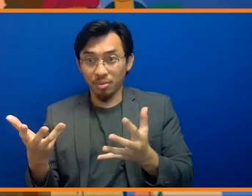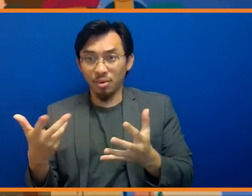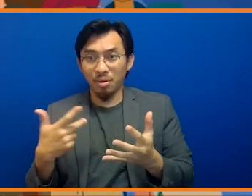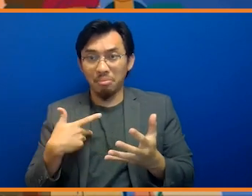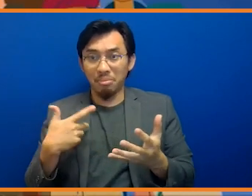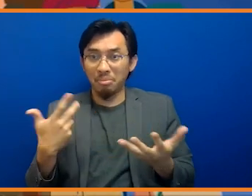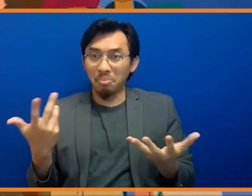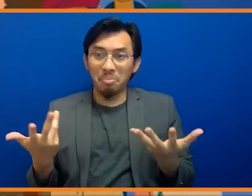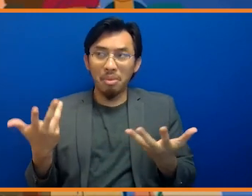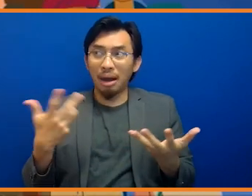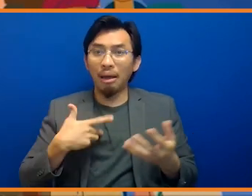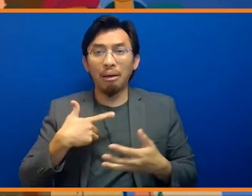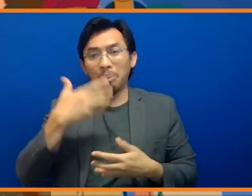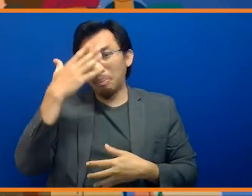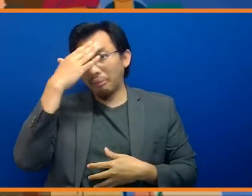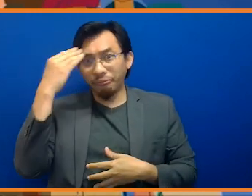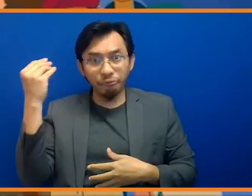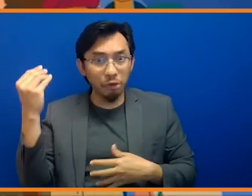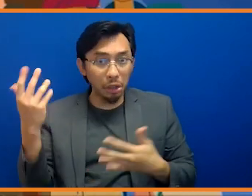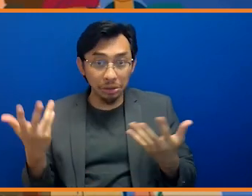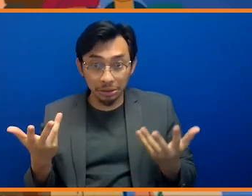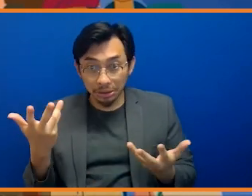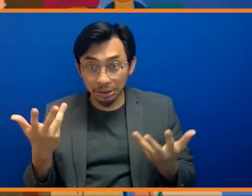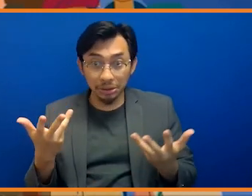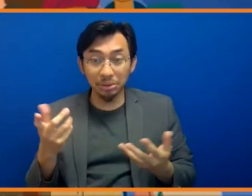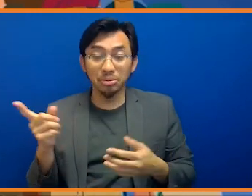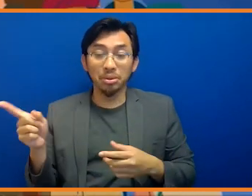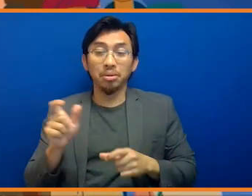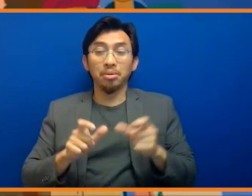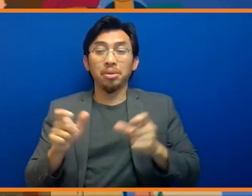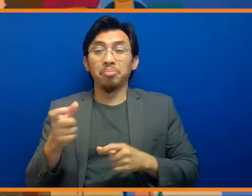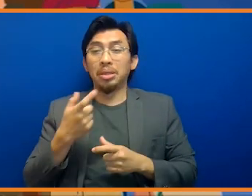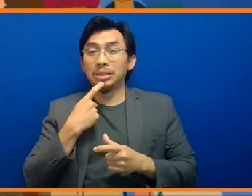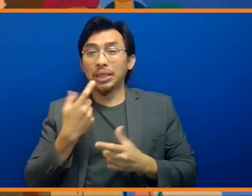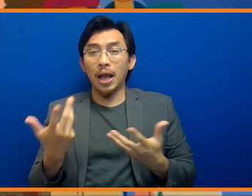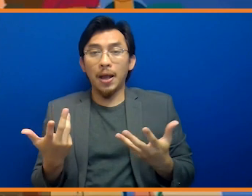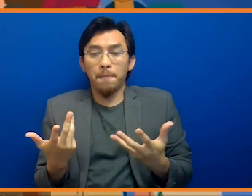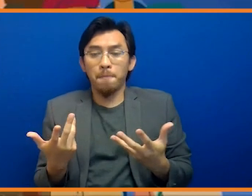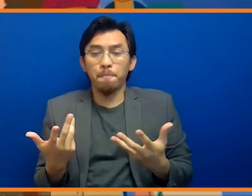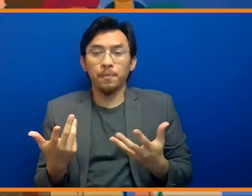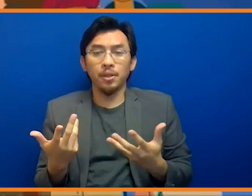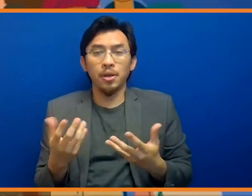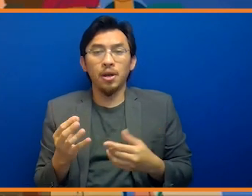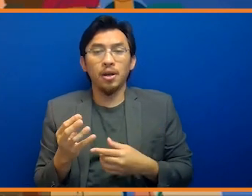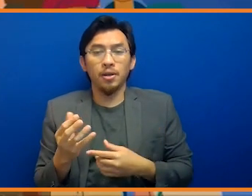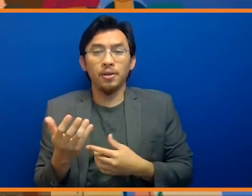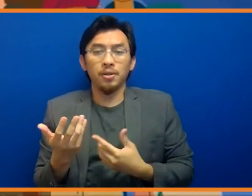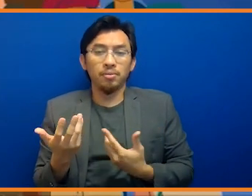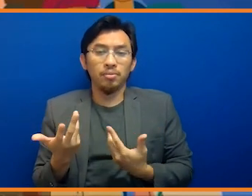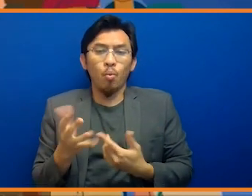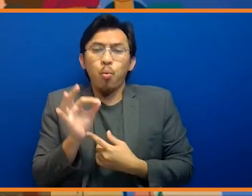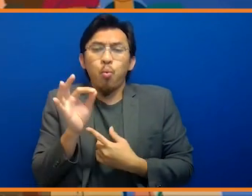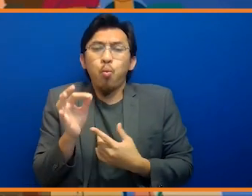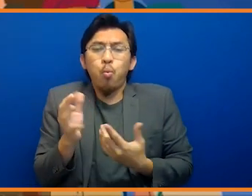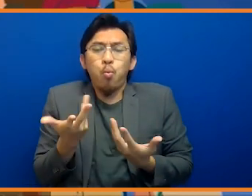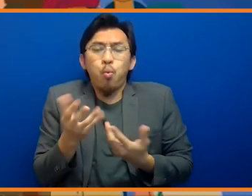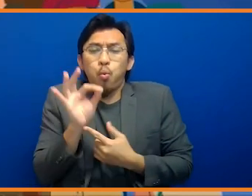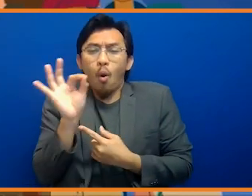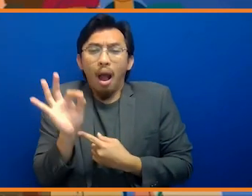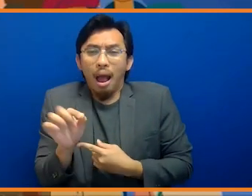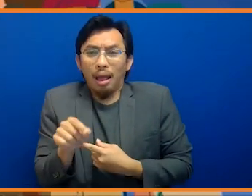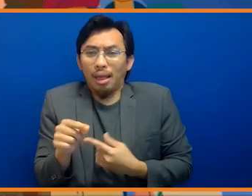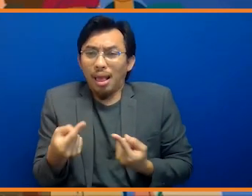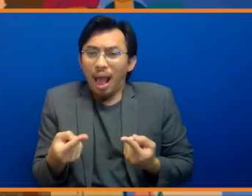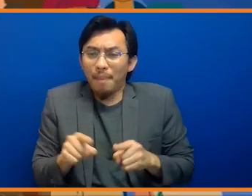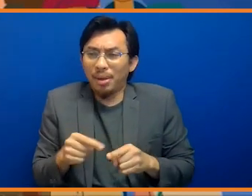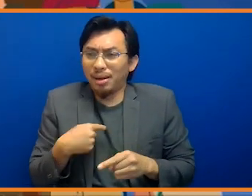we forget, right? Yeah, some quote or some people say like that. Why? Why disaster happen when